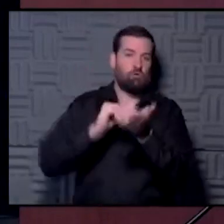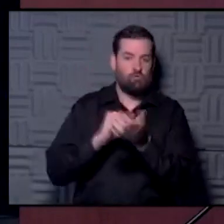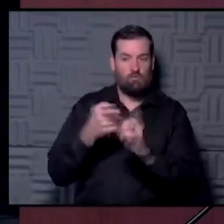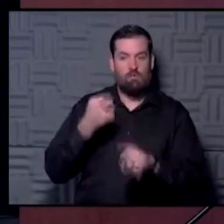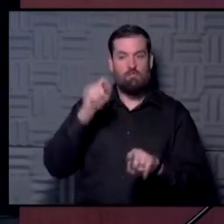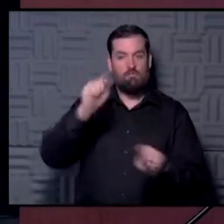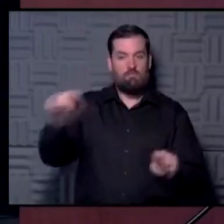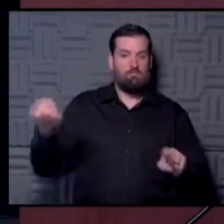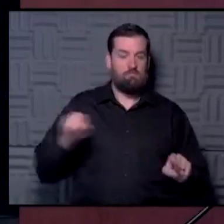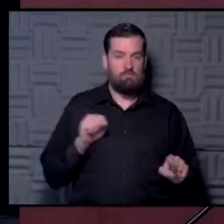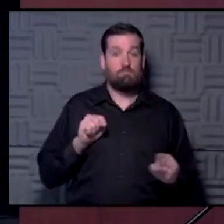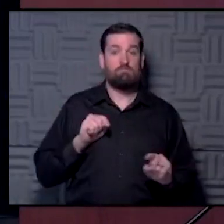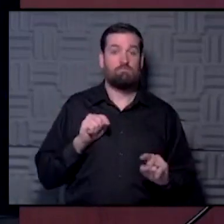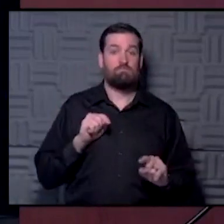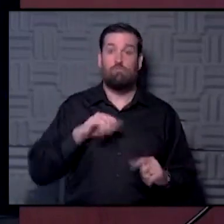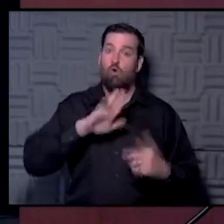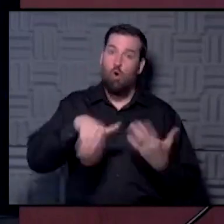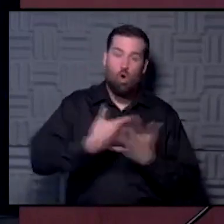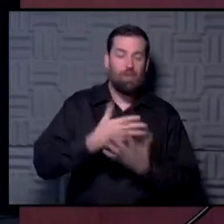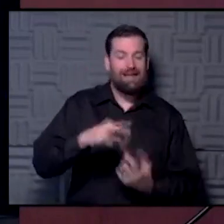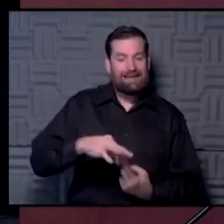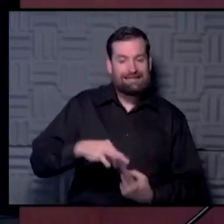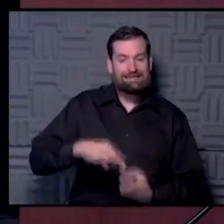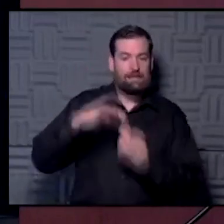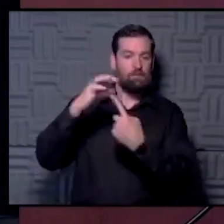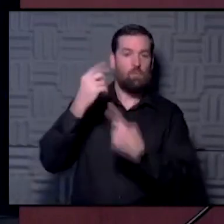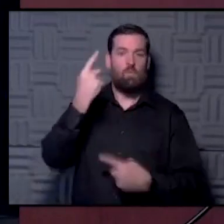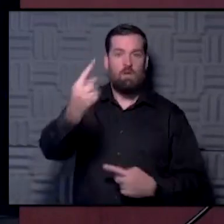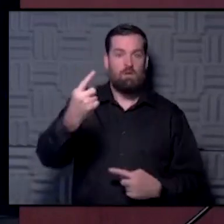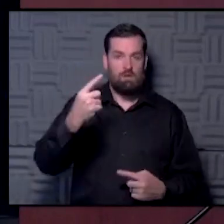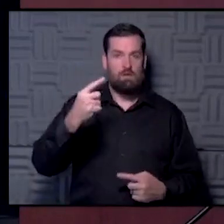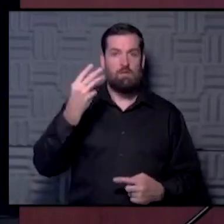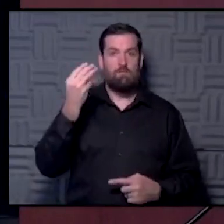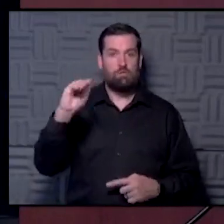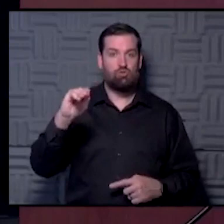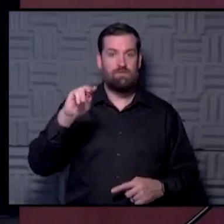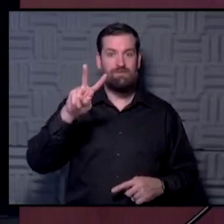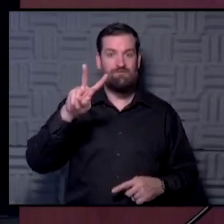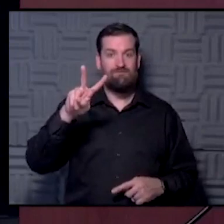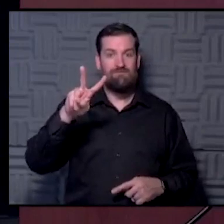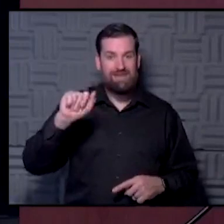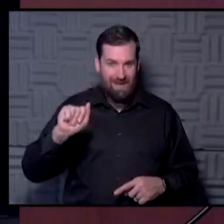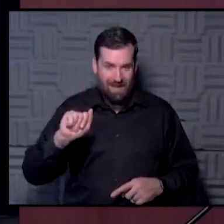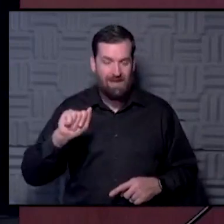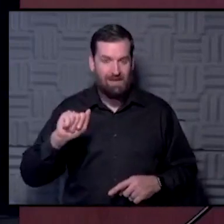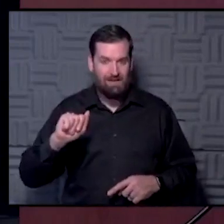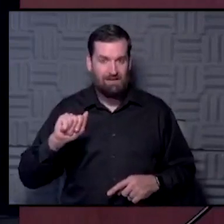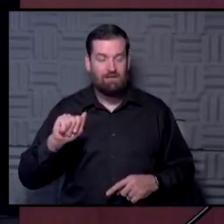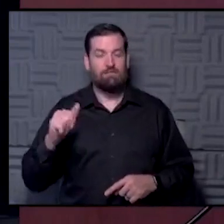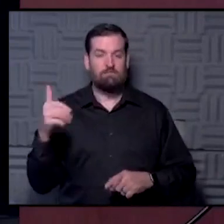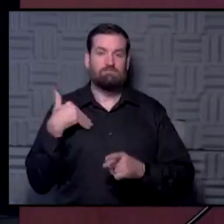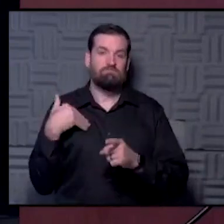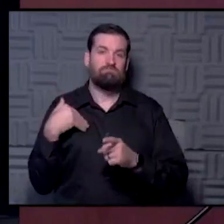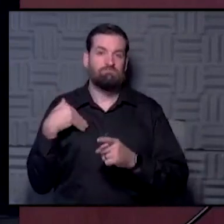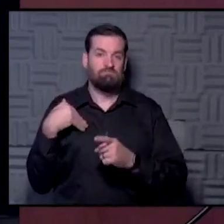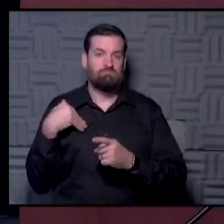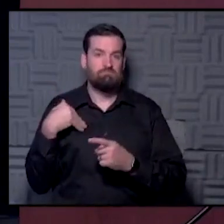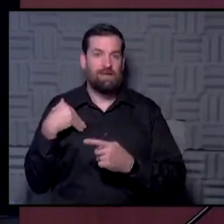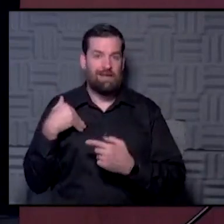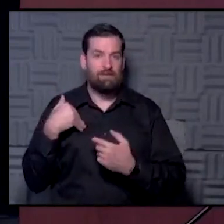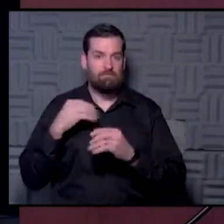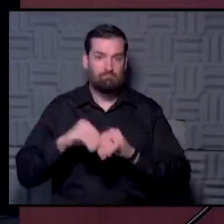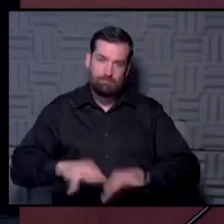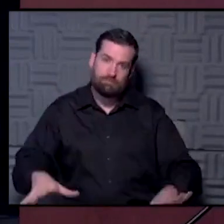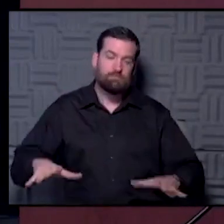learned that all but one of the Missouri veterans' homes, so the VA long-term care facilities, had outbreaks of patients